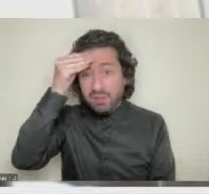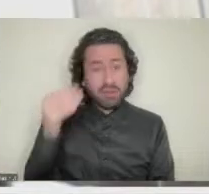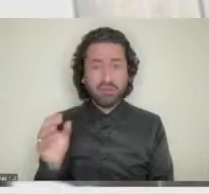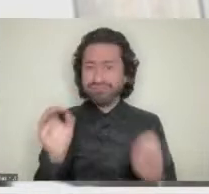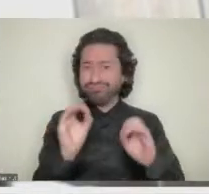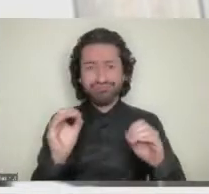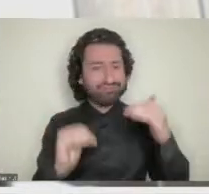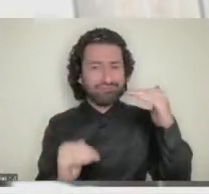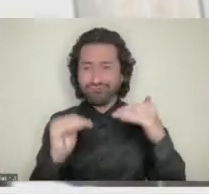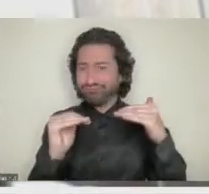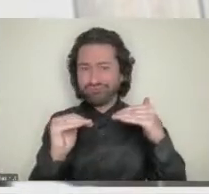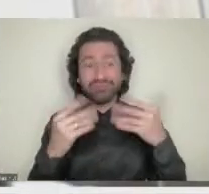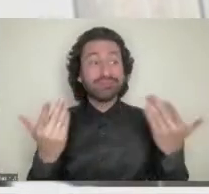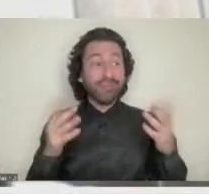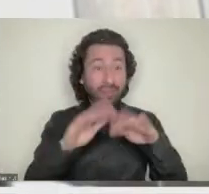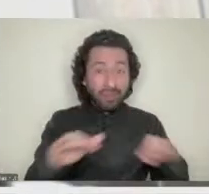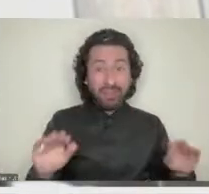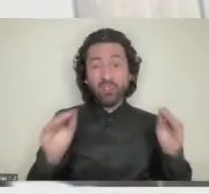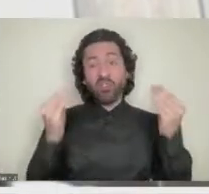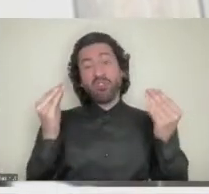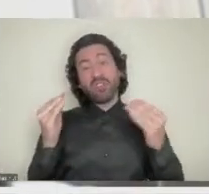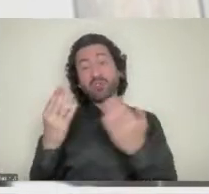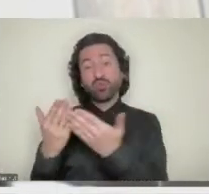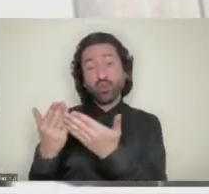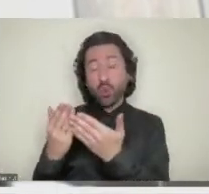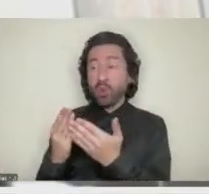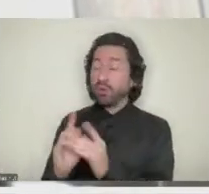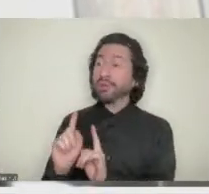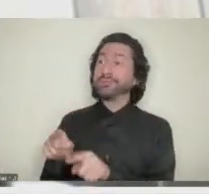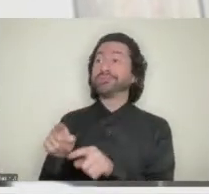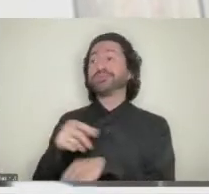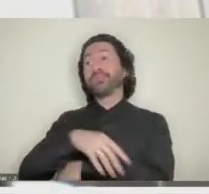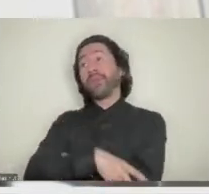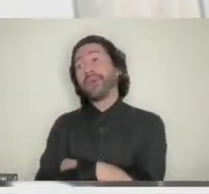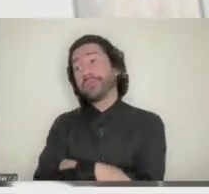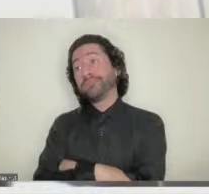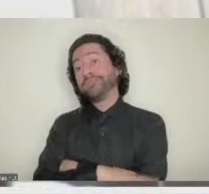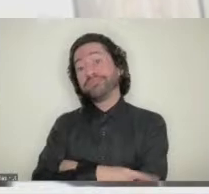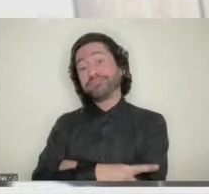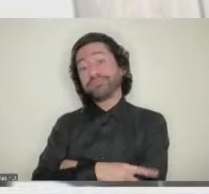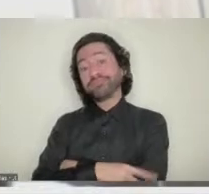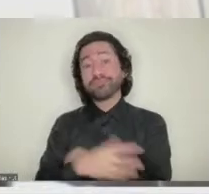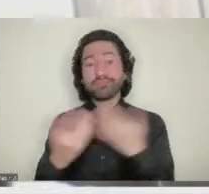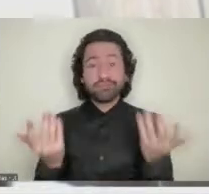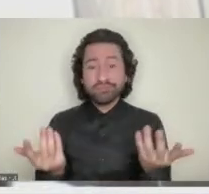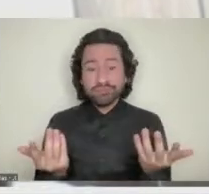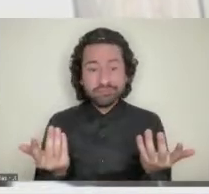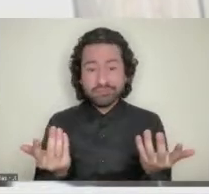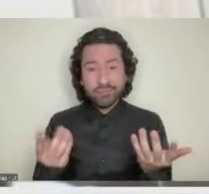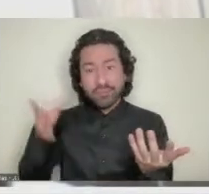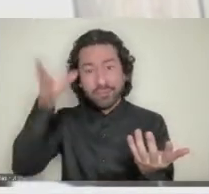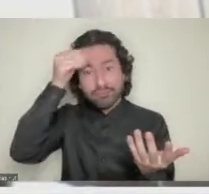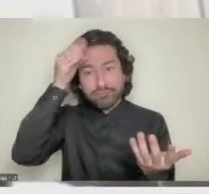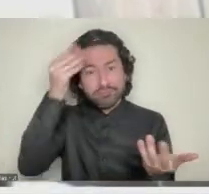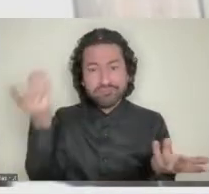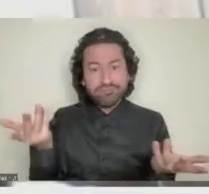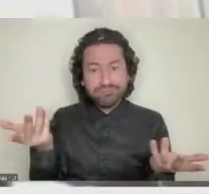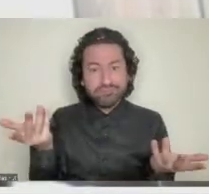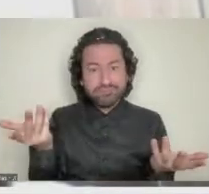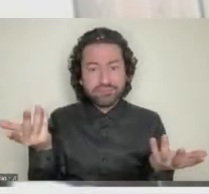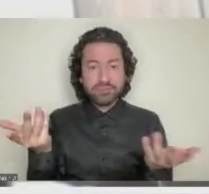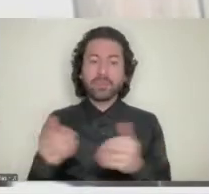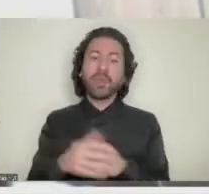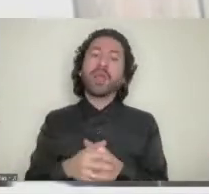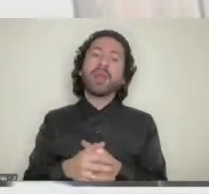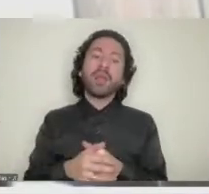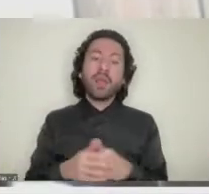in learning. So the children or youth are attending school, but not for going more